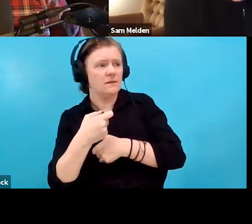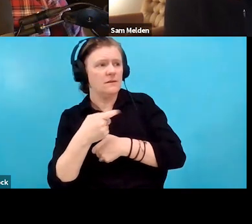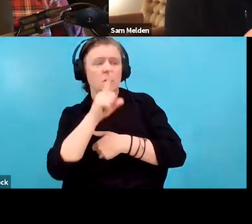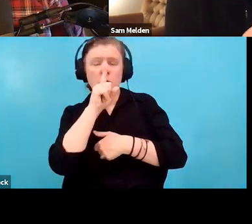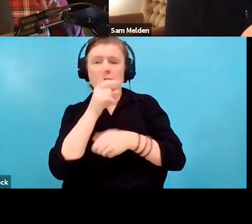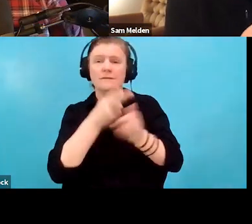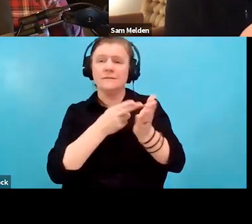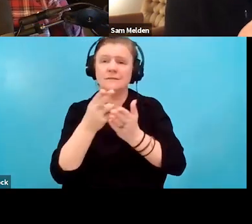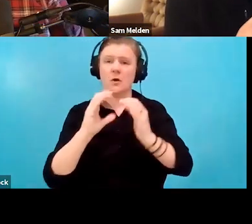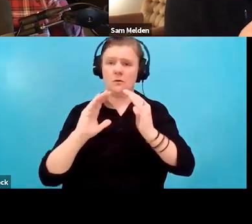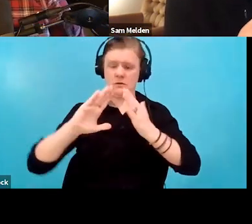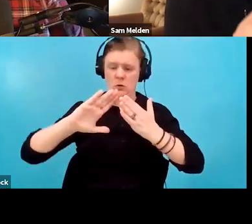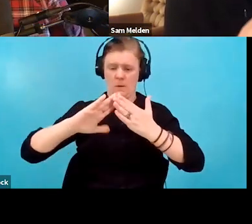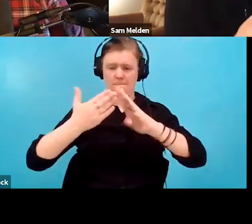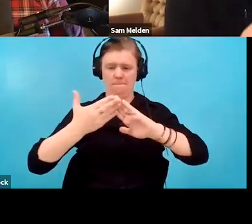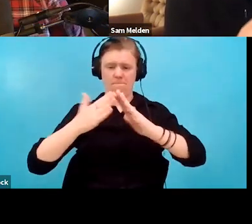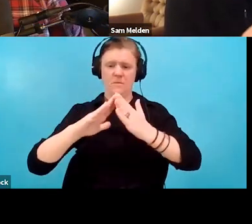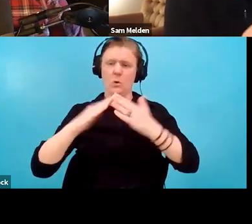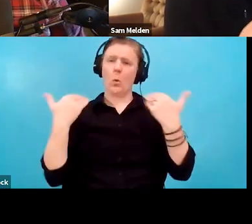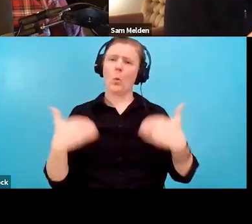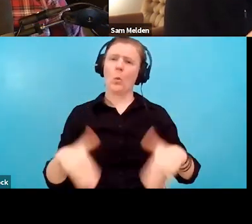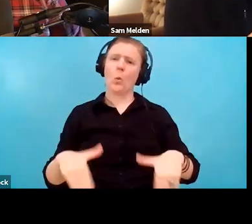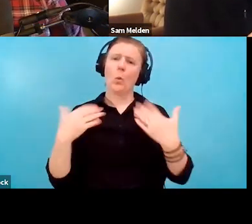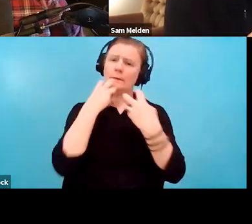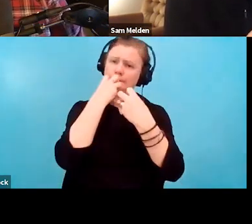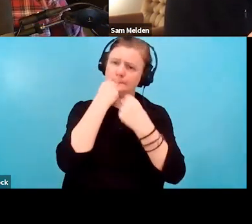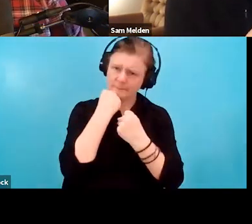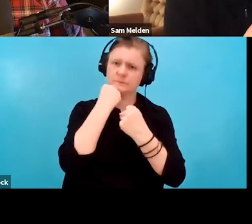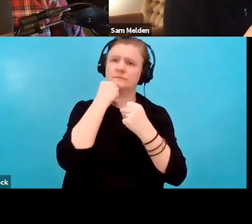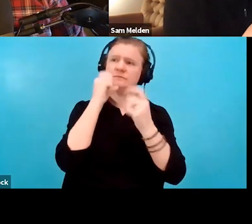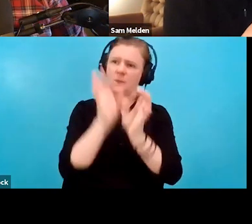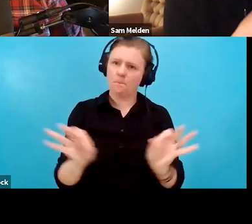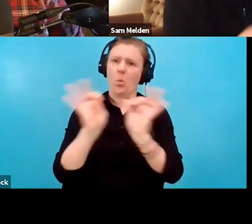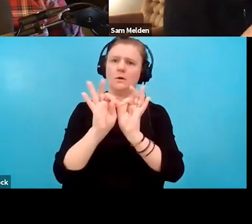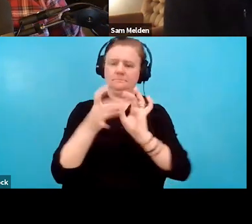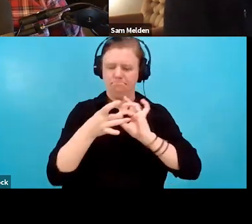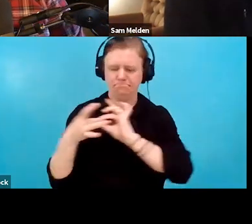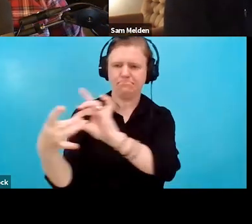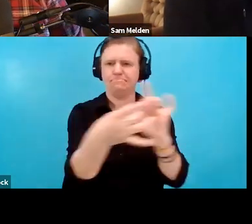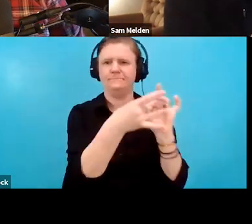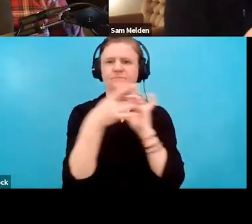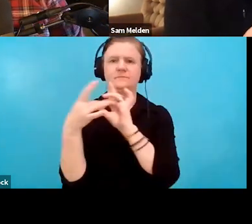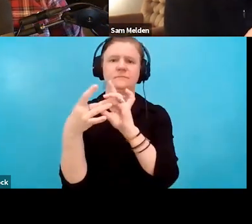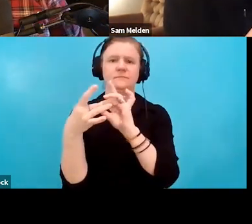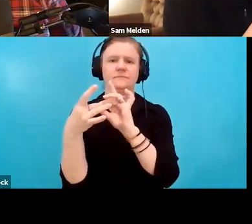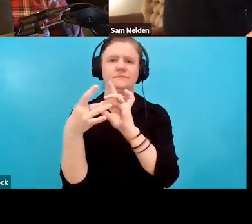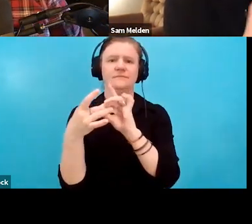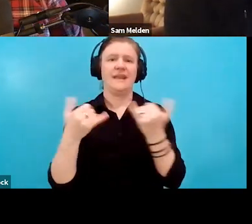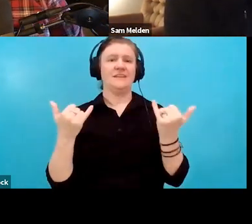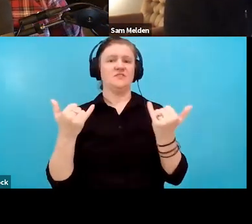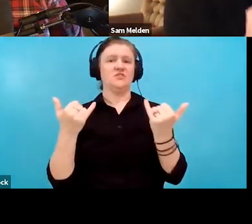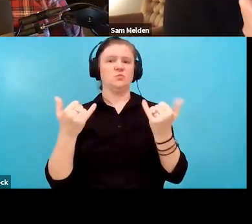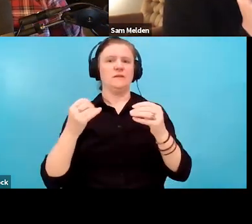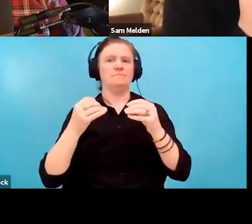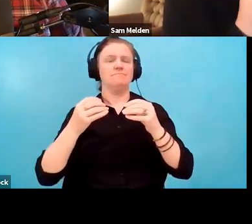community is the way that we move forward together, right? And speaking of community, as we kind of finish this up, before I